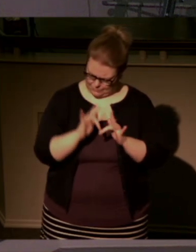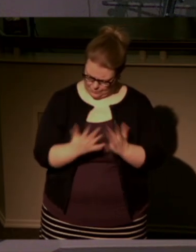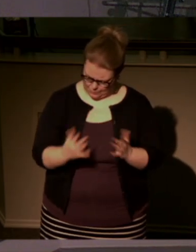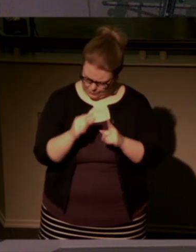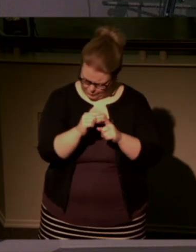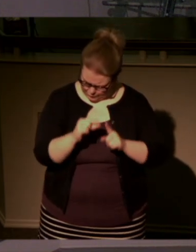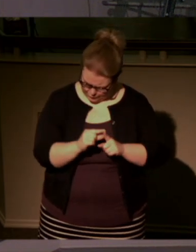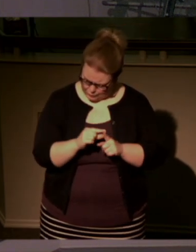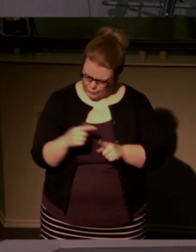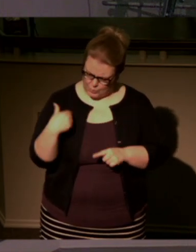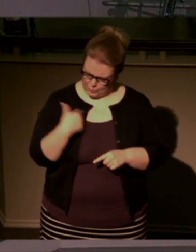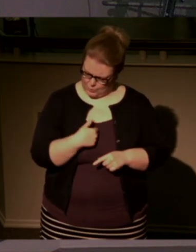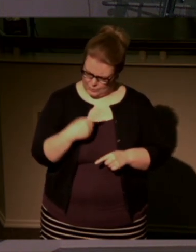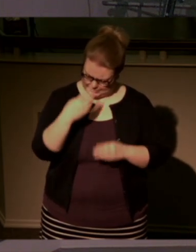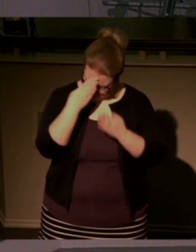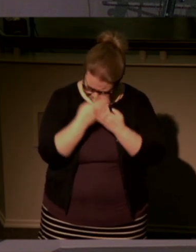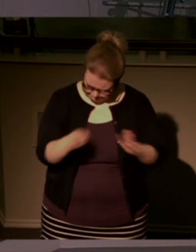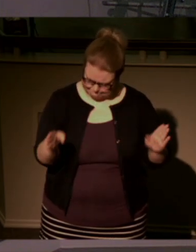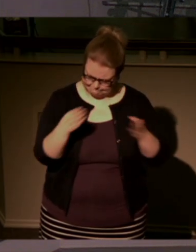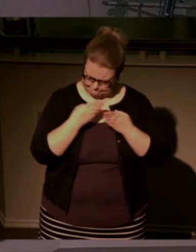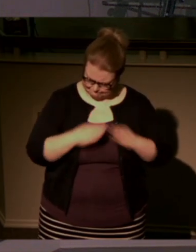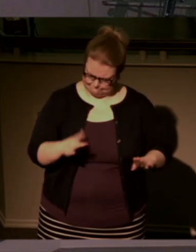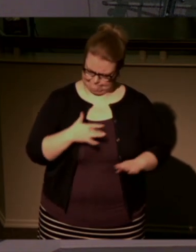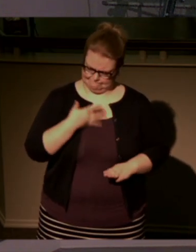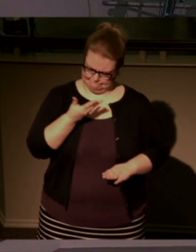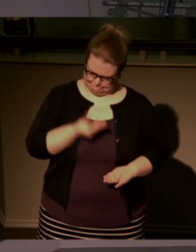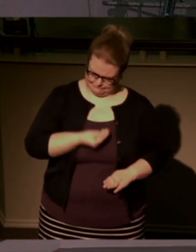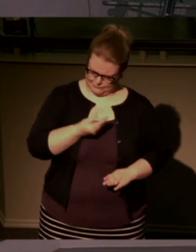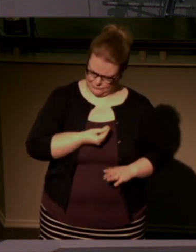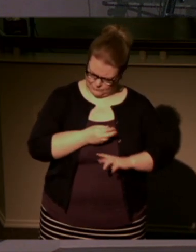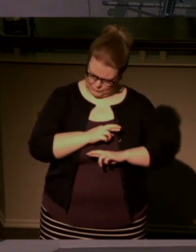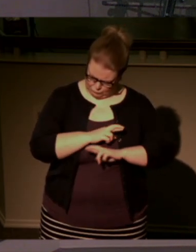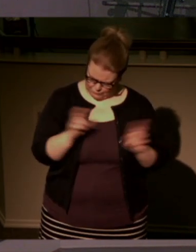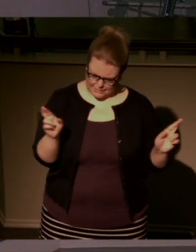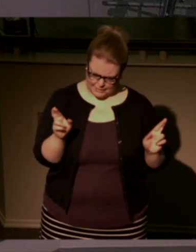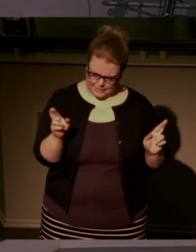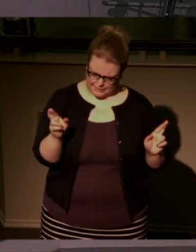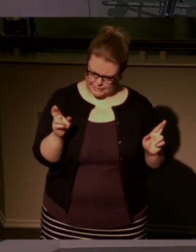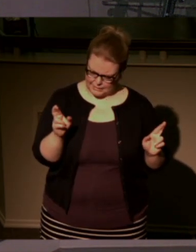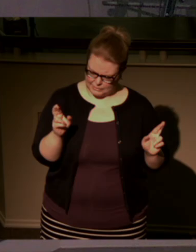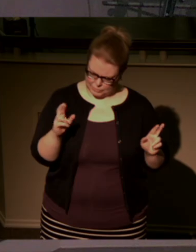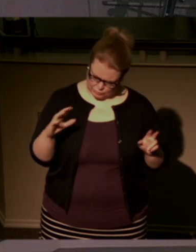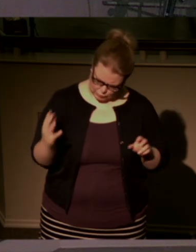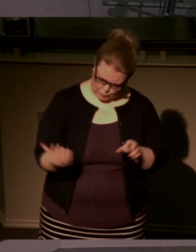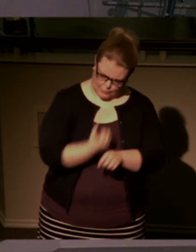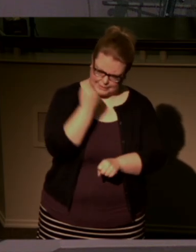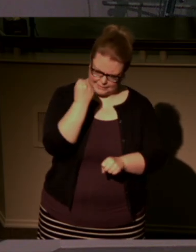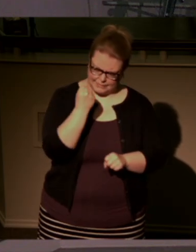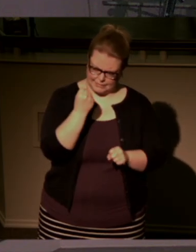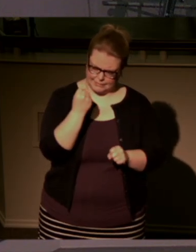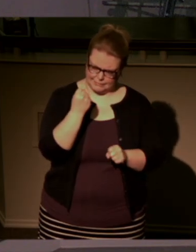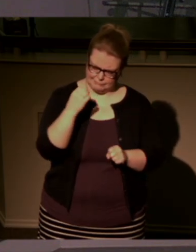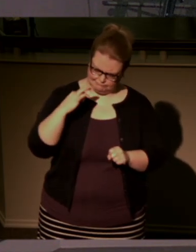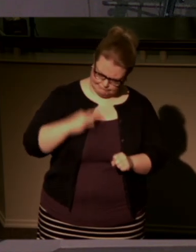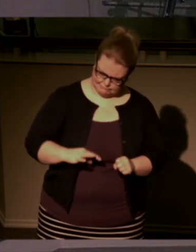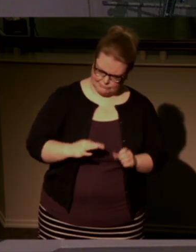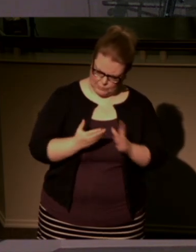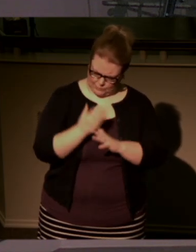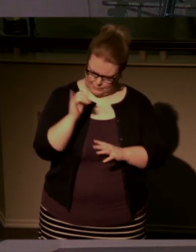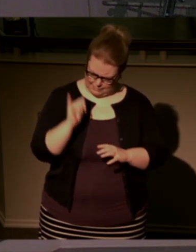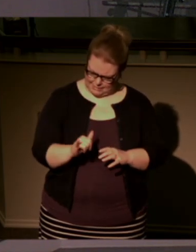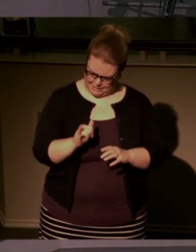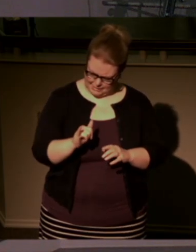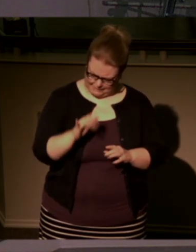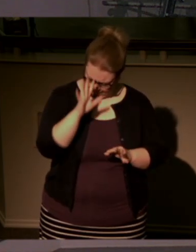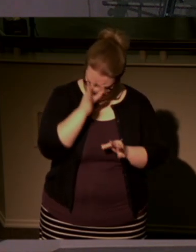hearts would be soft to hear, and our minds resolved to win through those faith trials, that we might